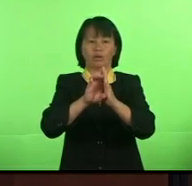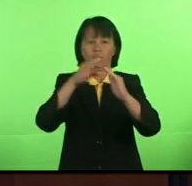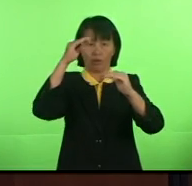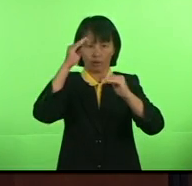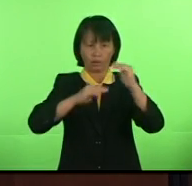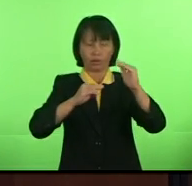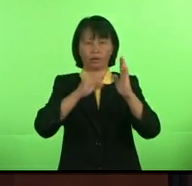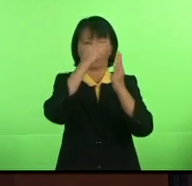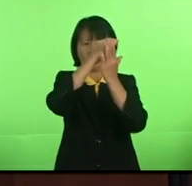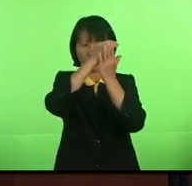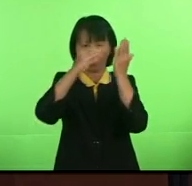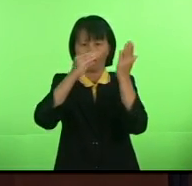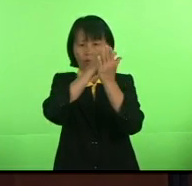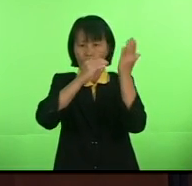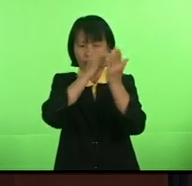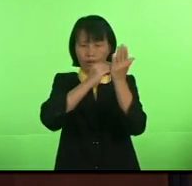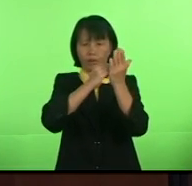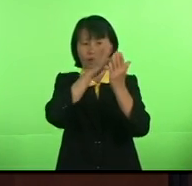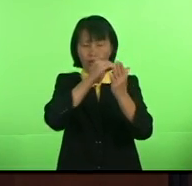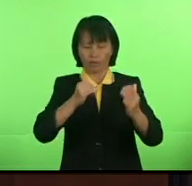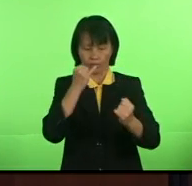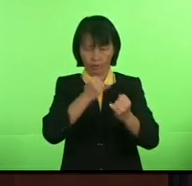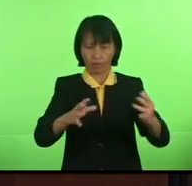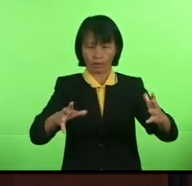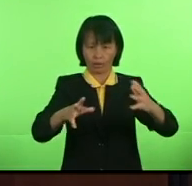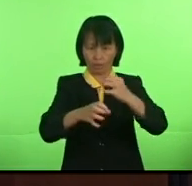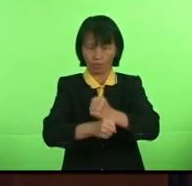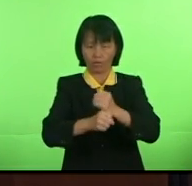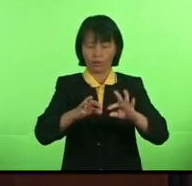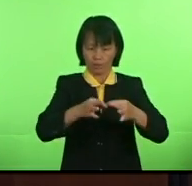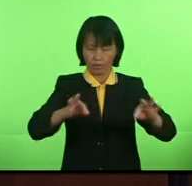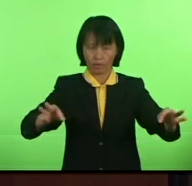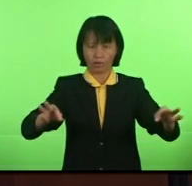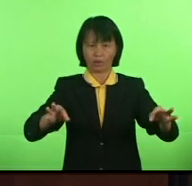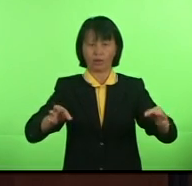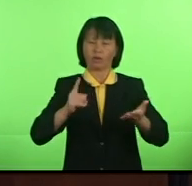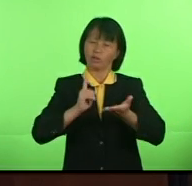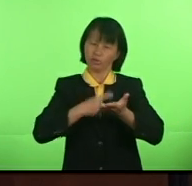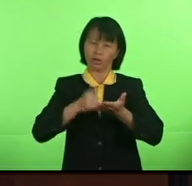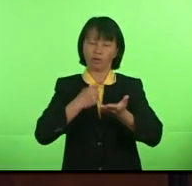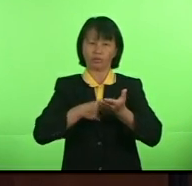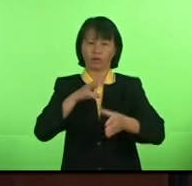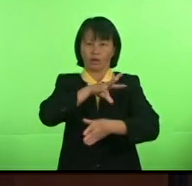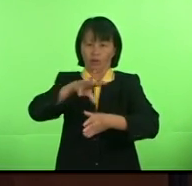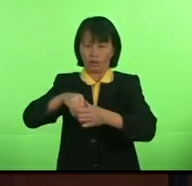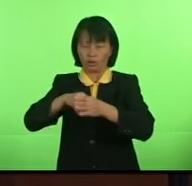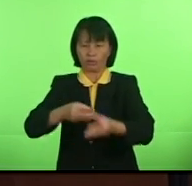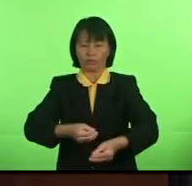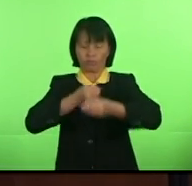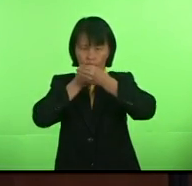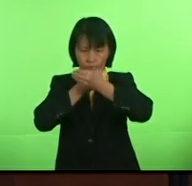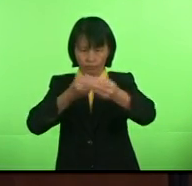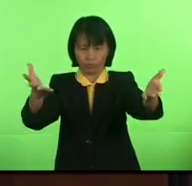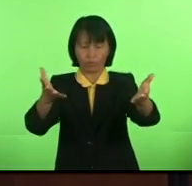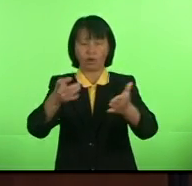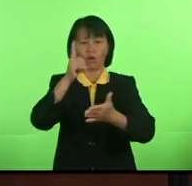the paragraph ends with the concluding sentences that sometimes includes information on